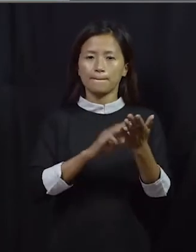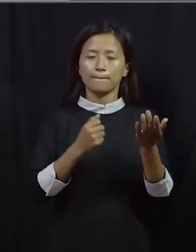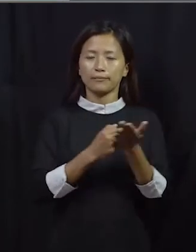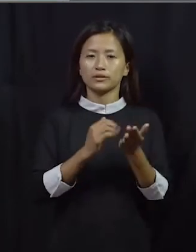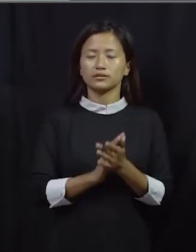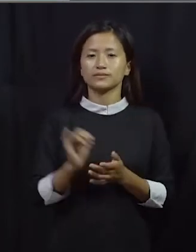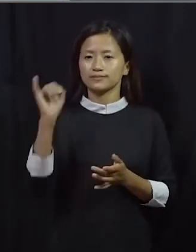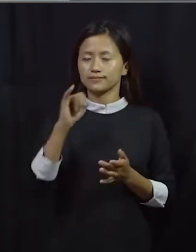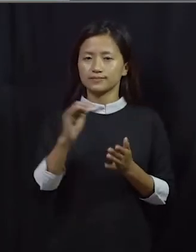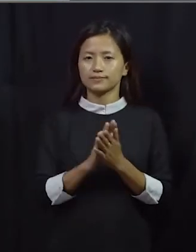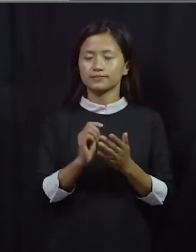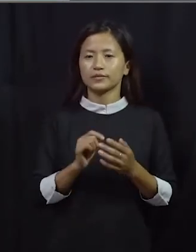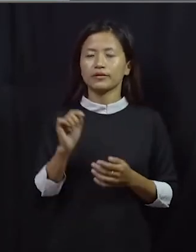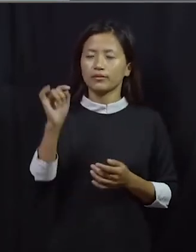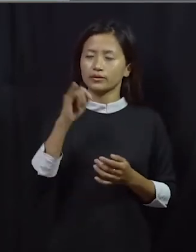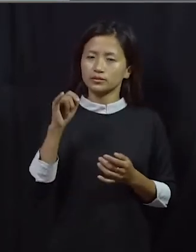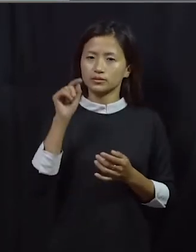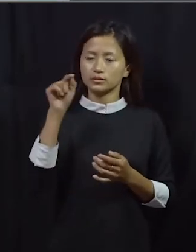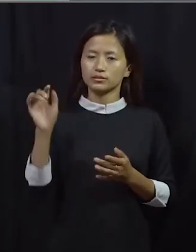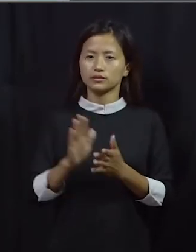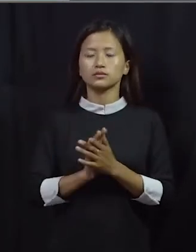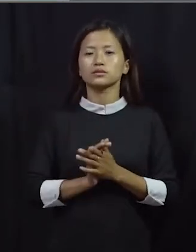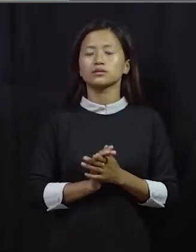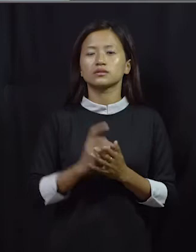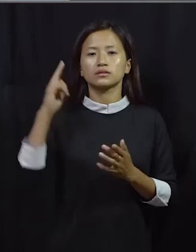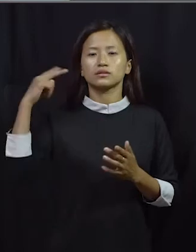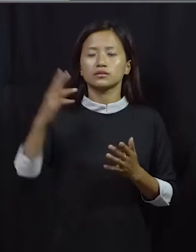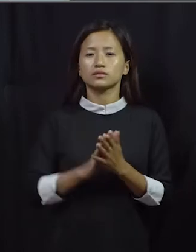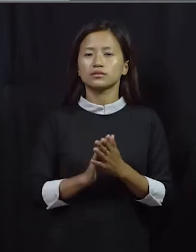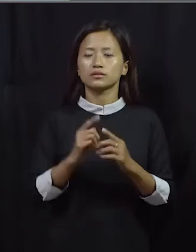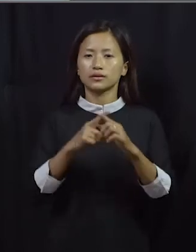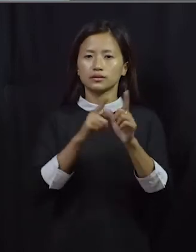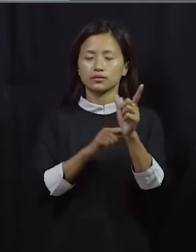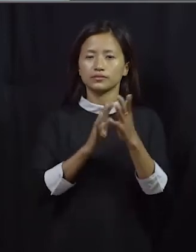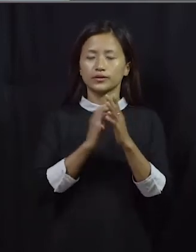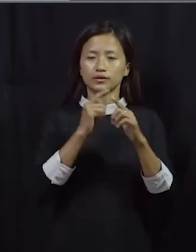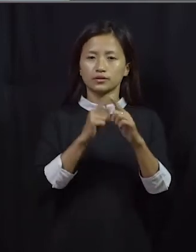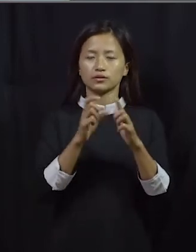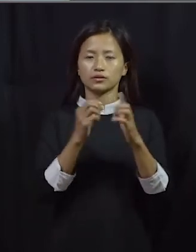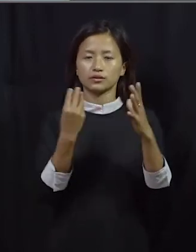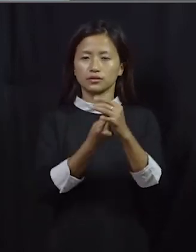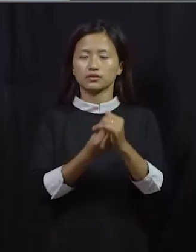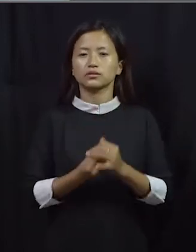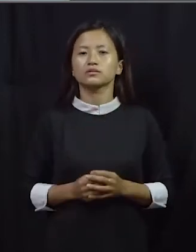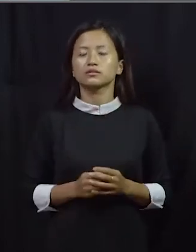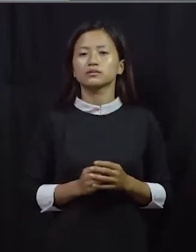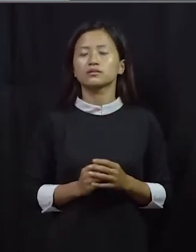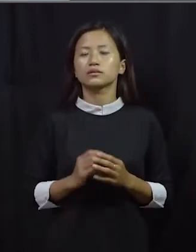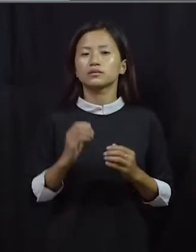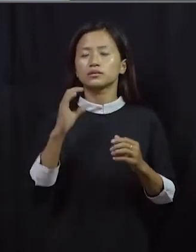6 months. So the rate is 6. Therefore, X additional interest on X additional capital